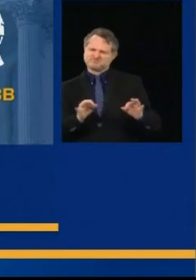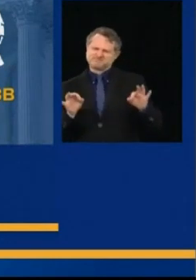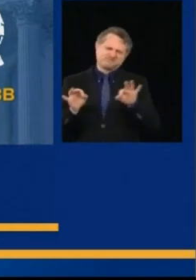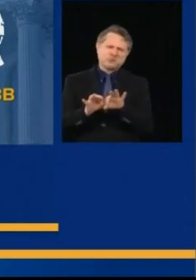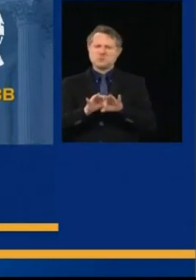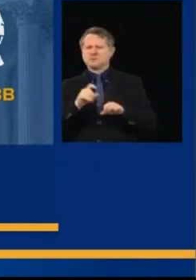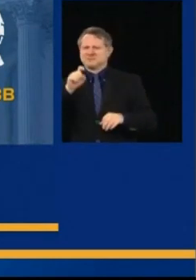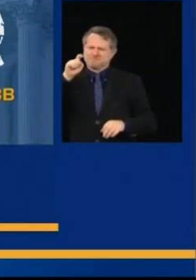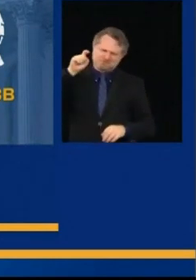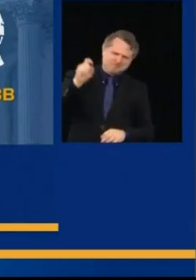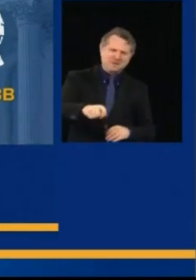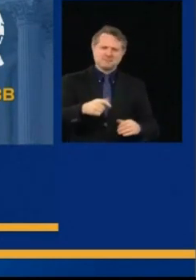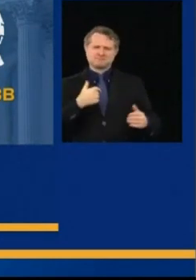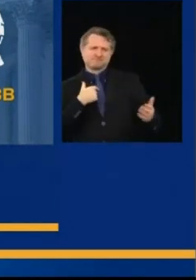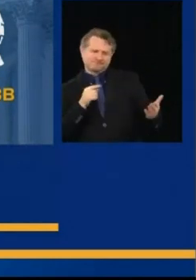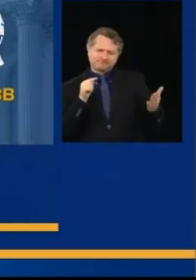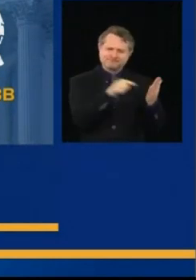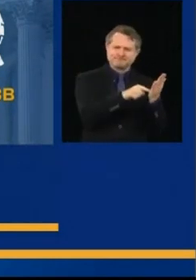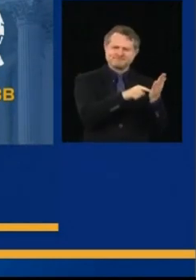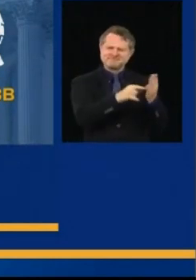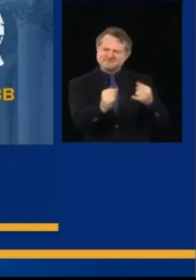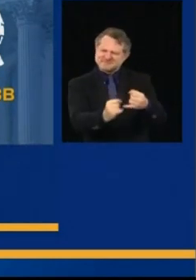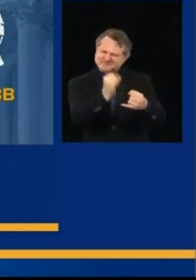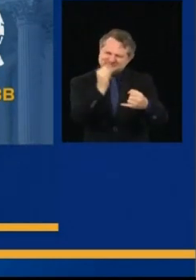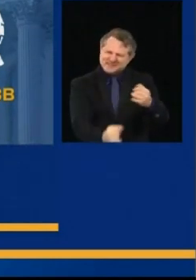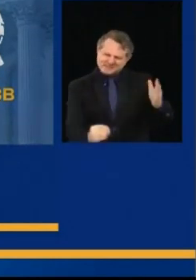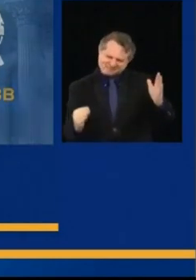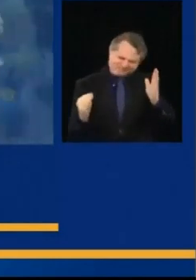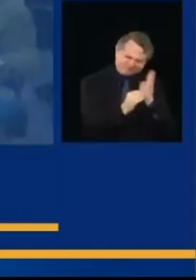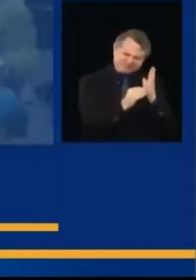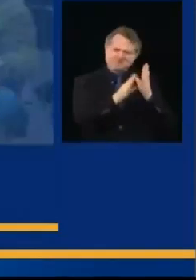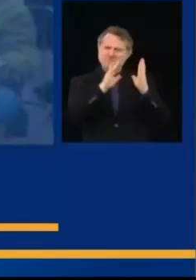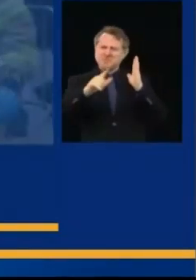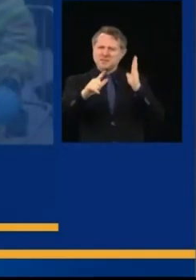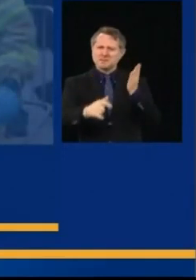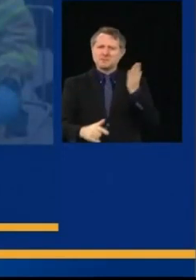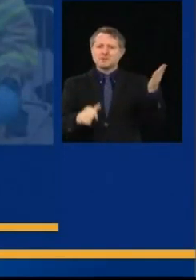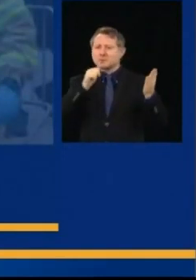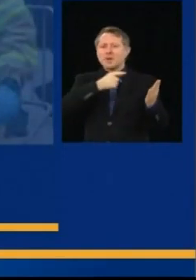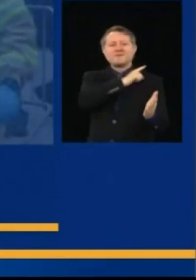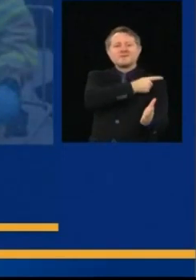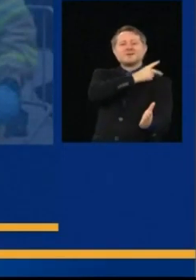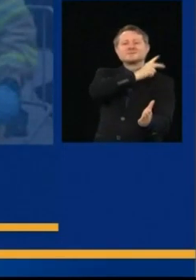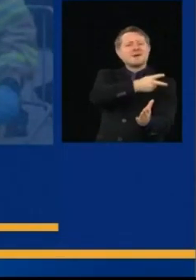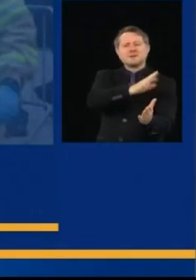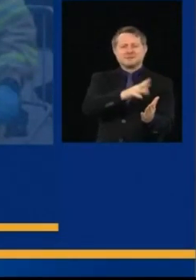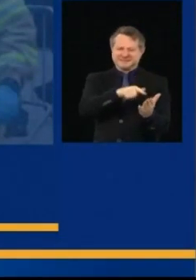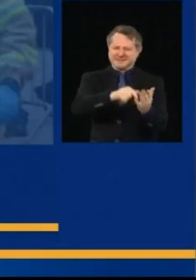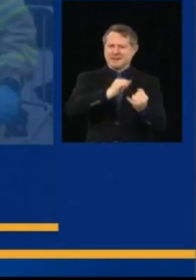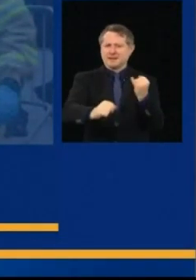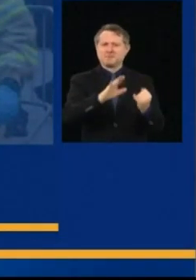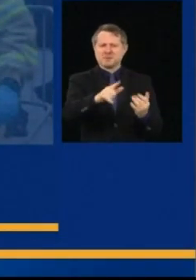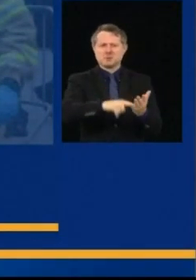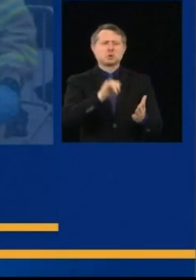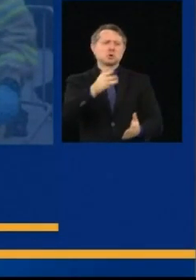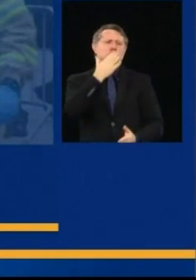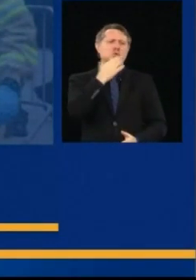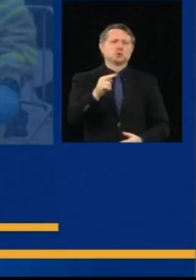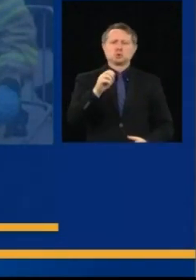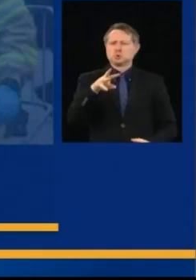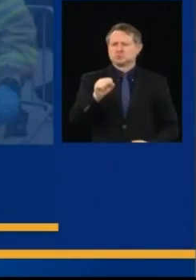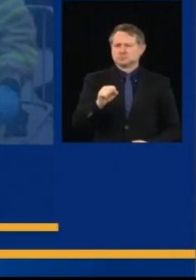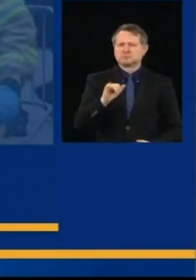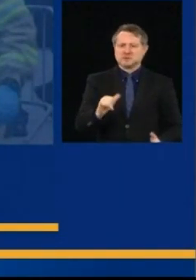only thing that matters is what's in the final bill. But that is good news in this bill. And